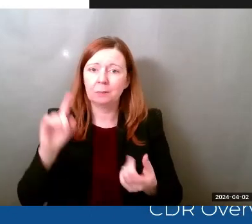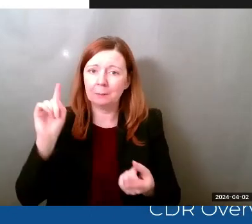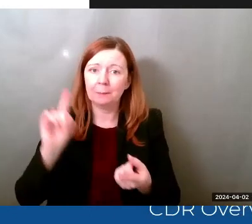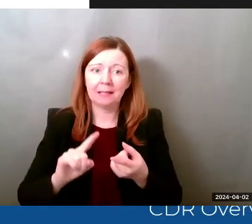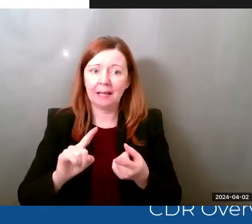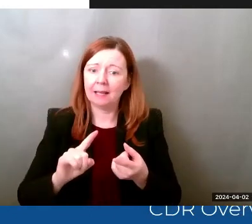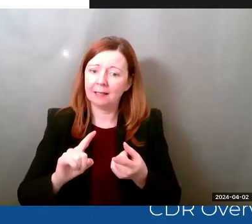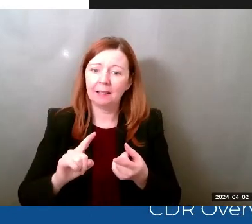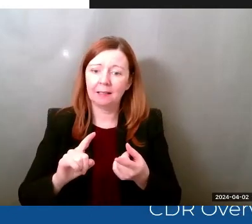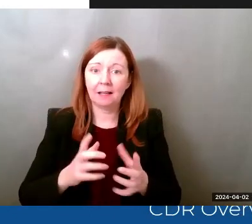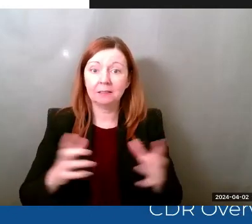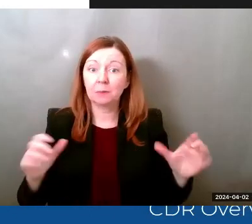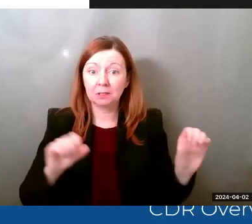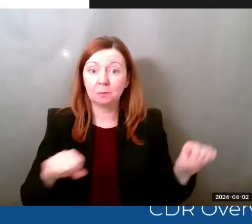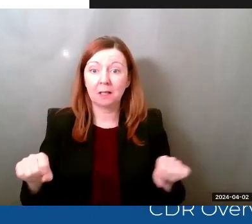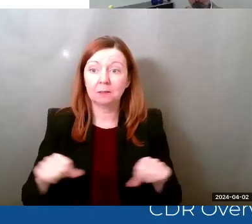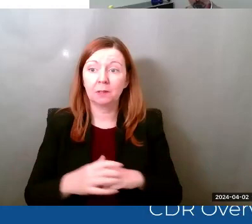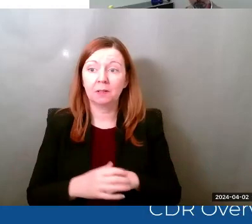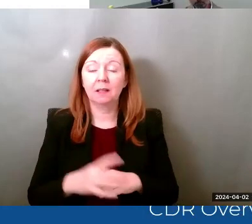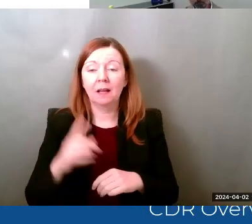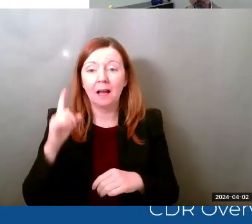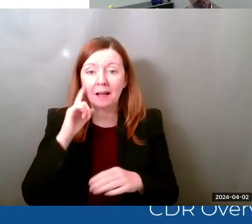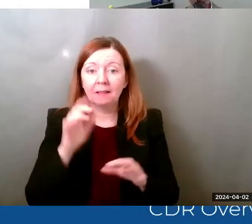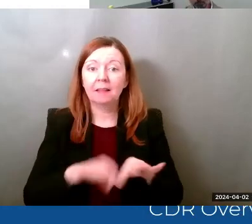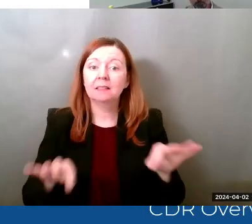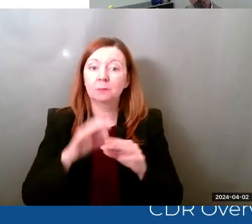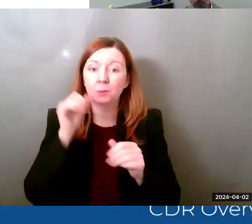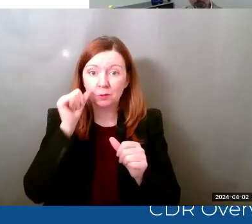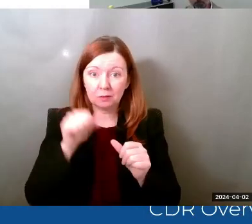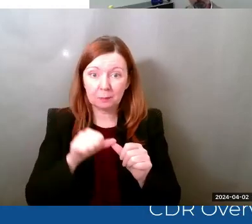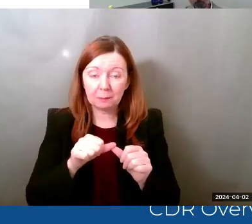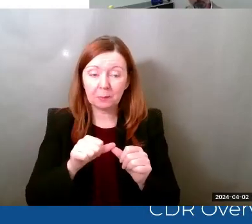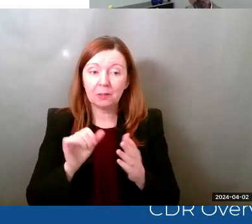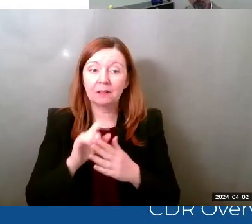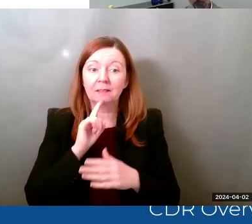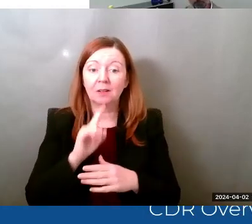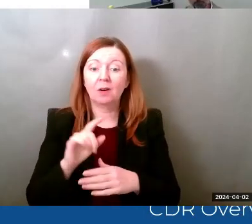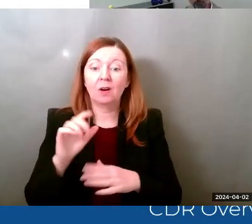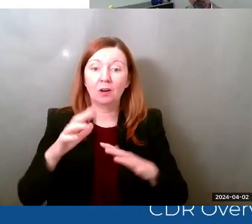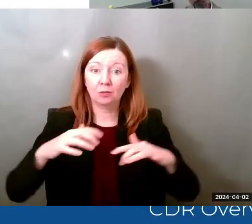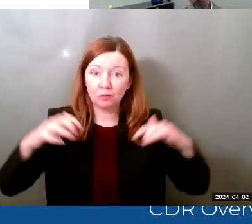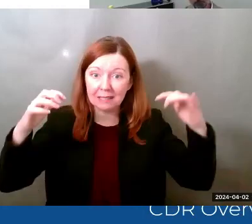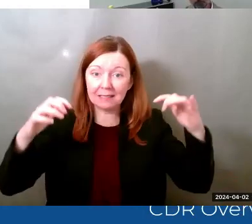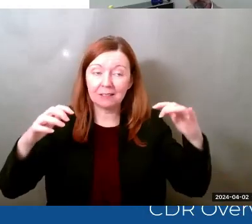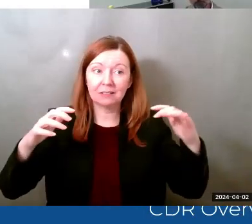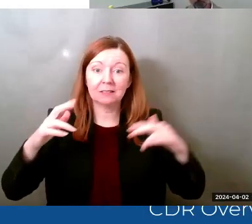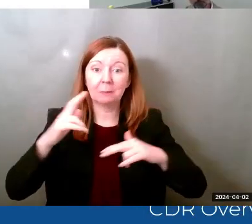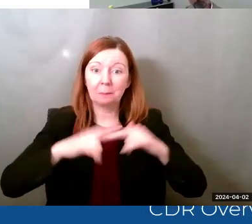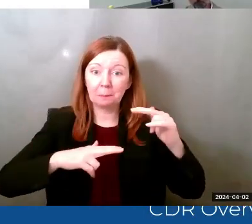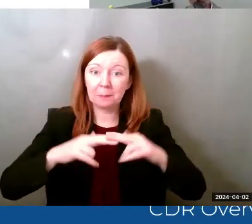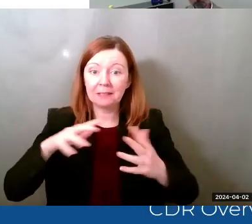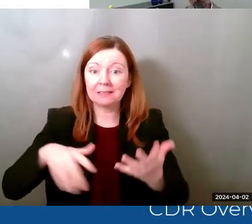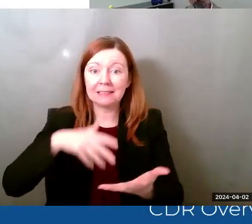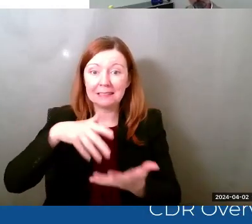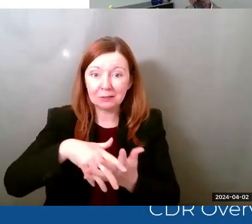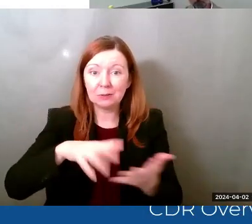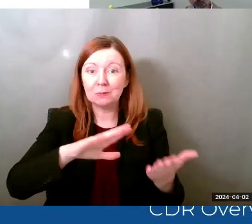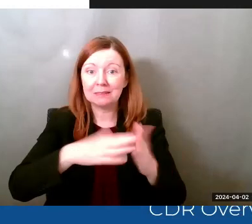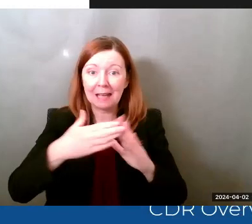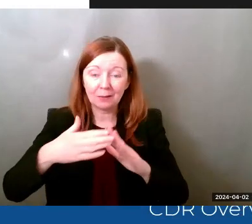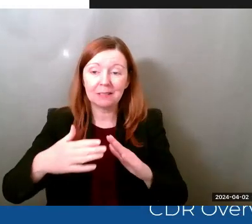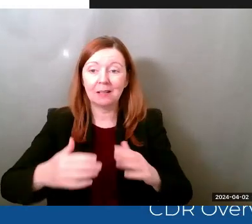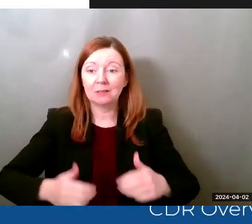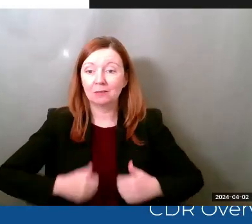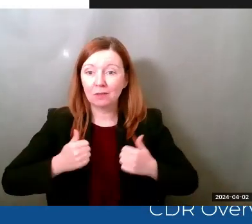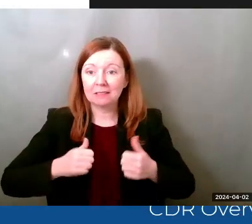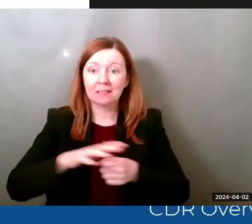mitigated as much as possible. I think it's important to remember, though, that there are arenas and stadiums built into downtowns and